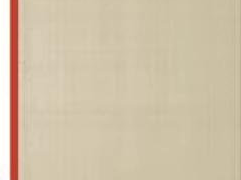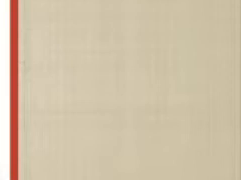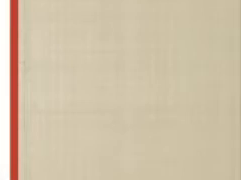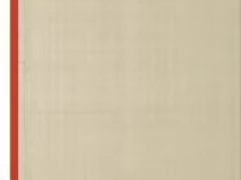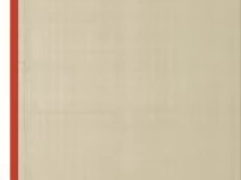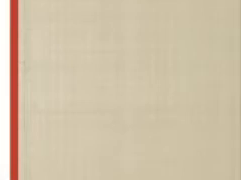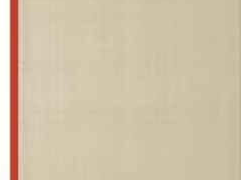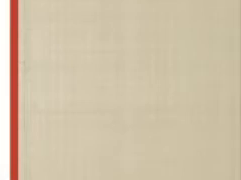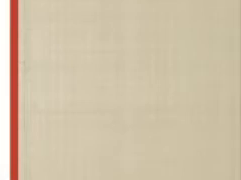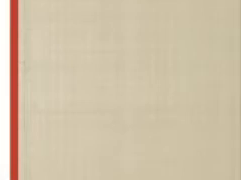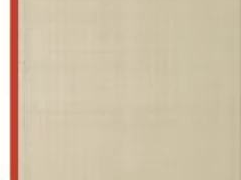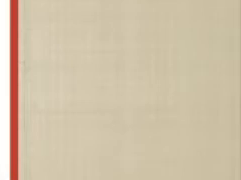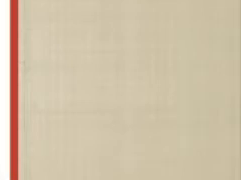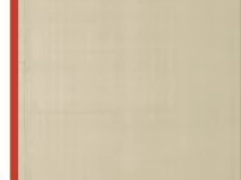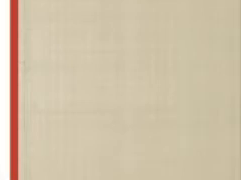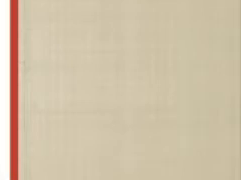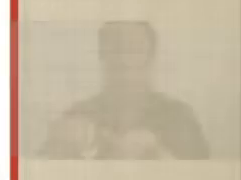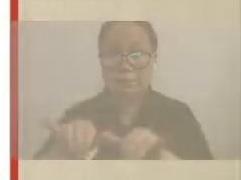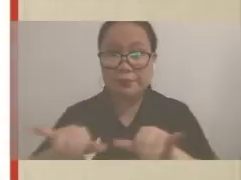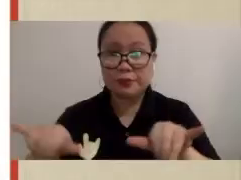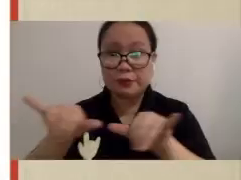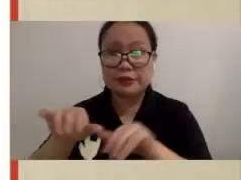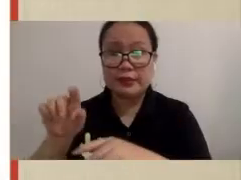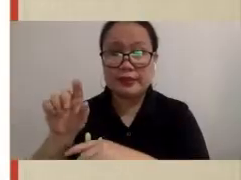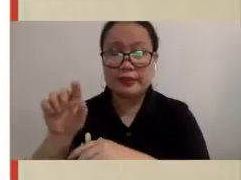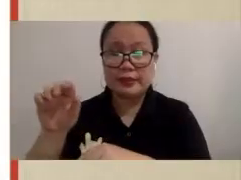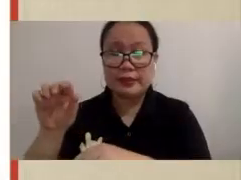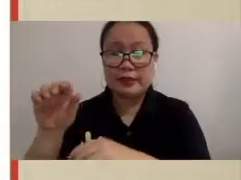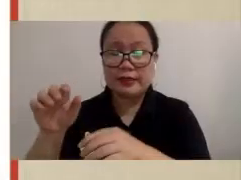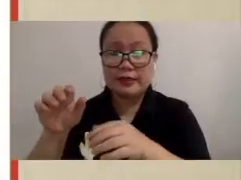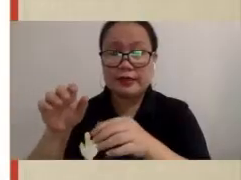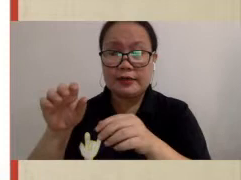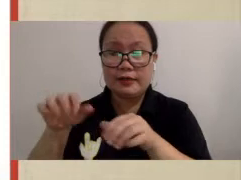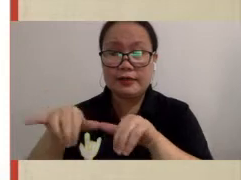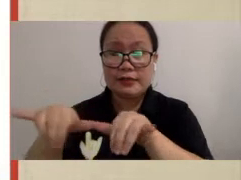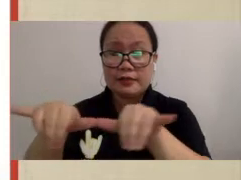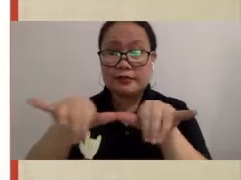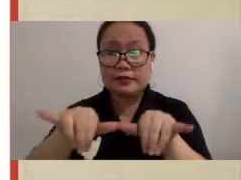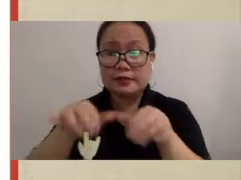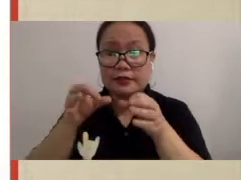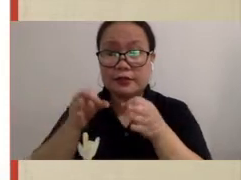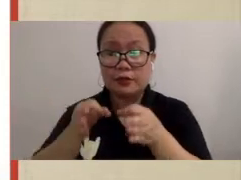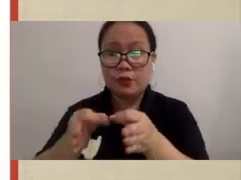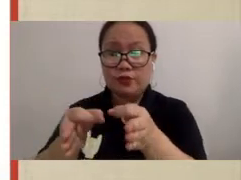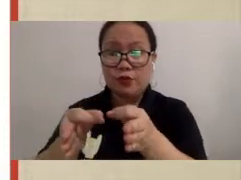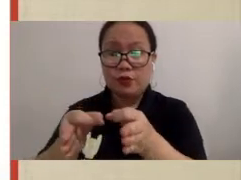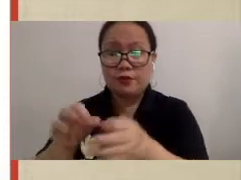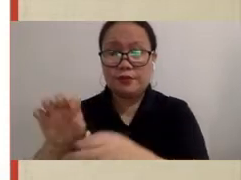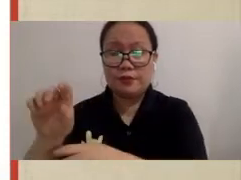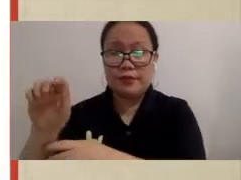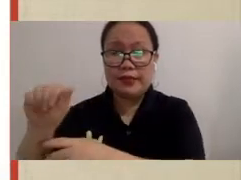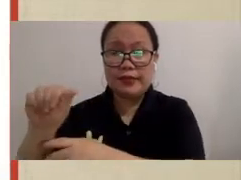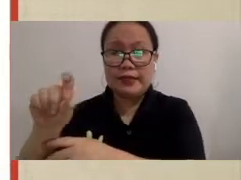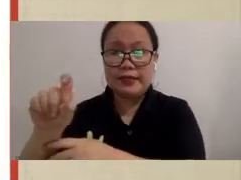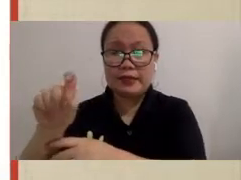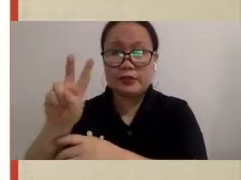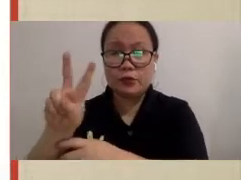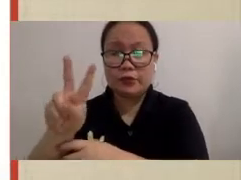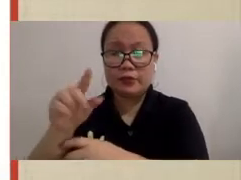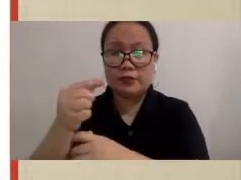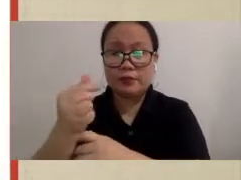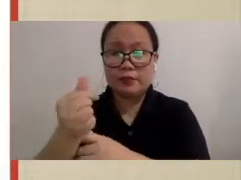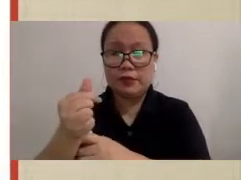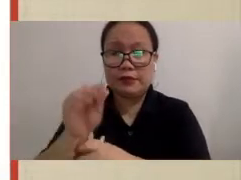remember, our standard form must be written in ax squared plus bx plus c